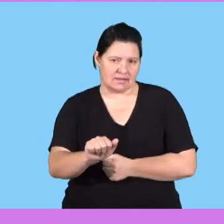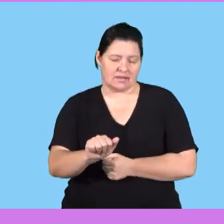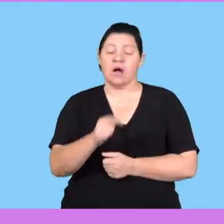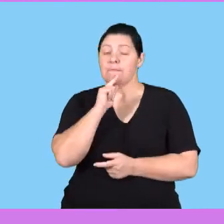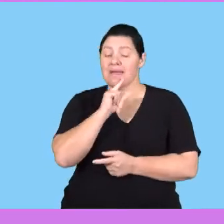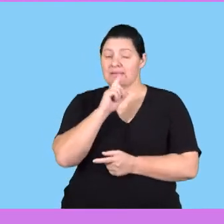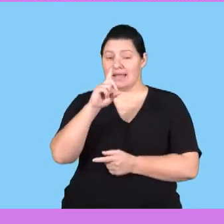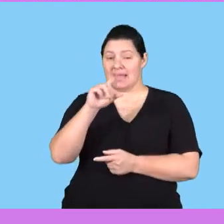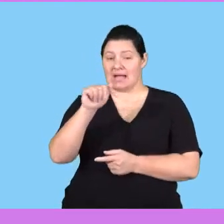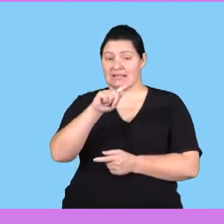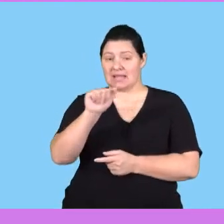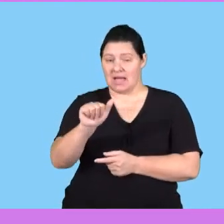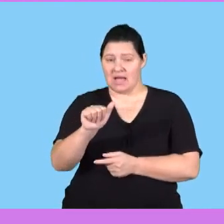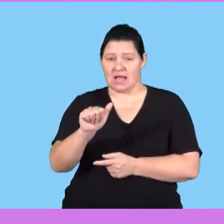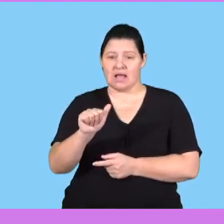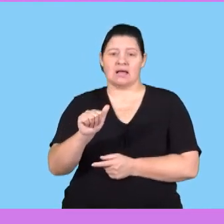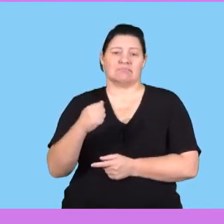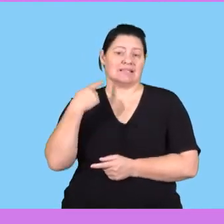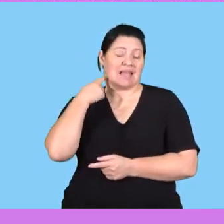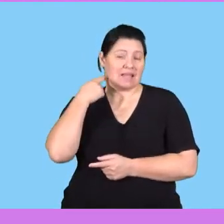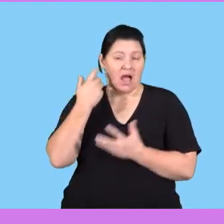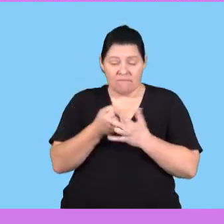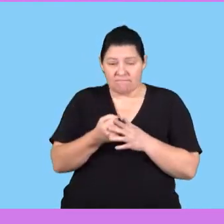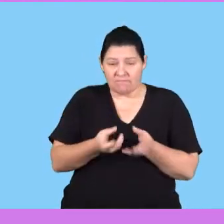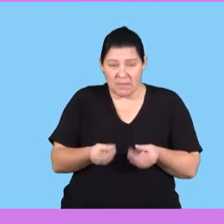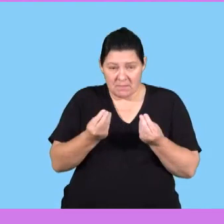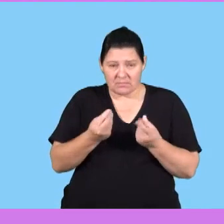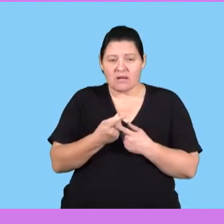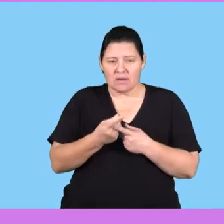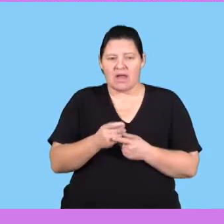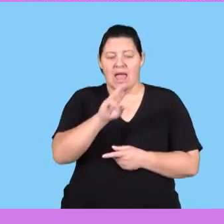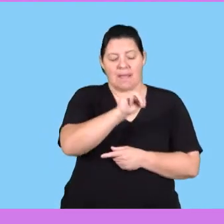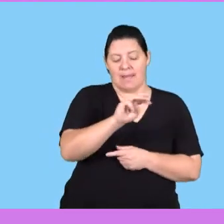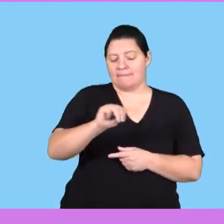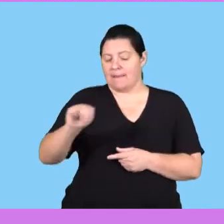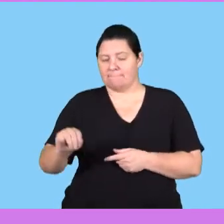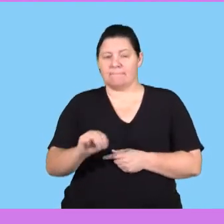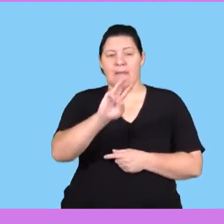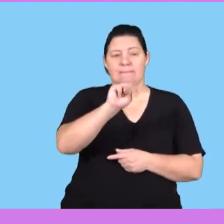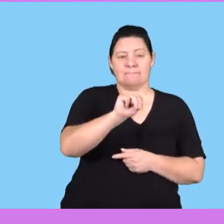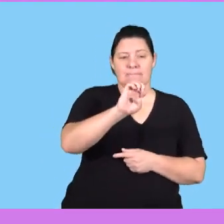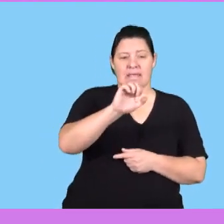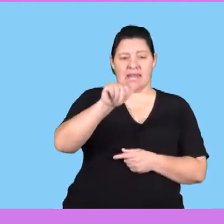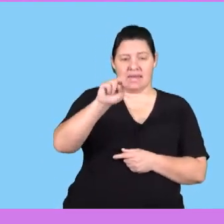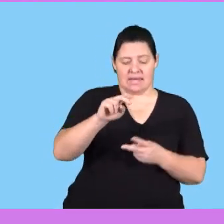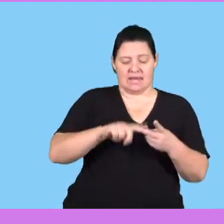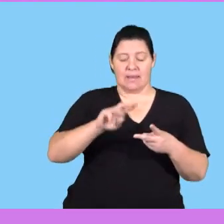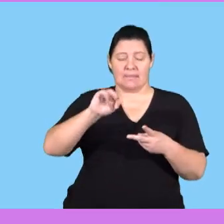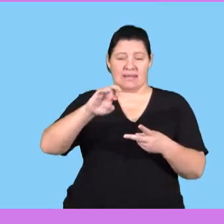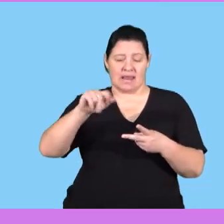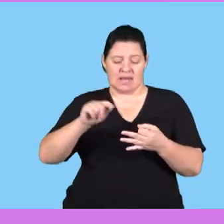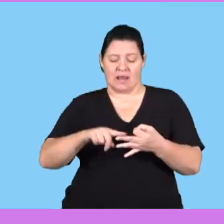Here, when we summarize data, we use the measures of central tendency. That is now your 3 M's, your mean, median, and